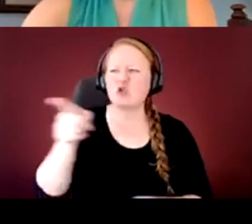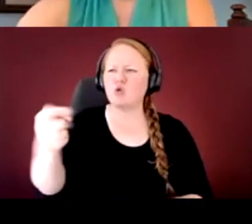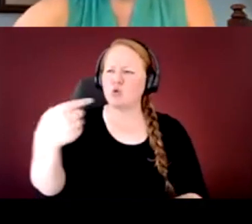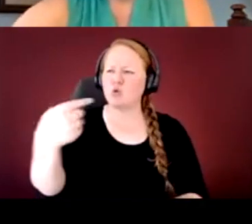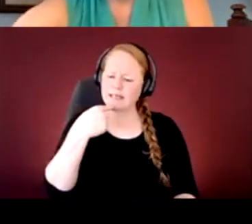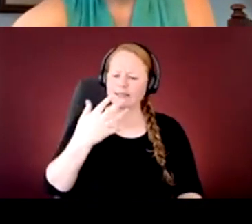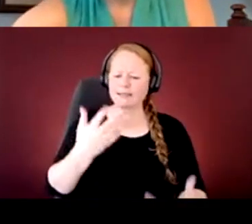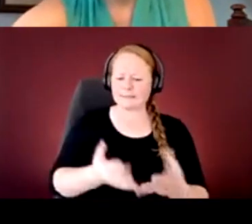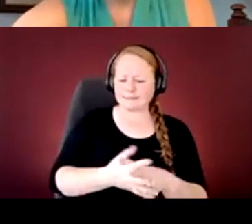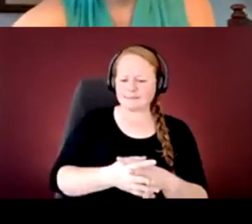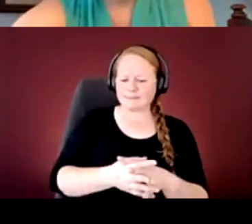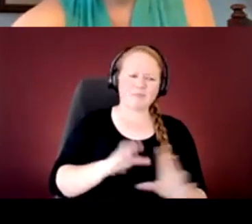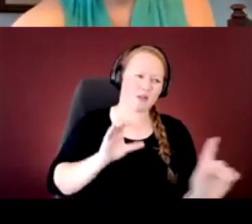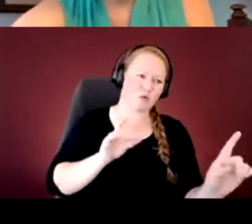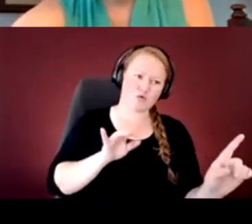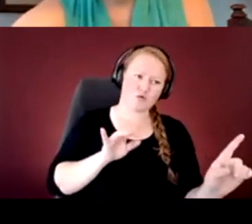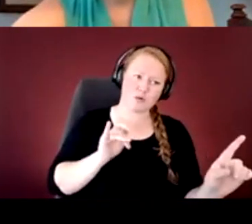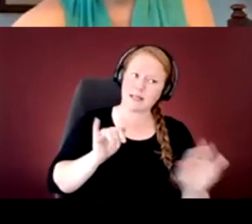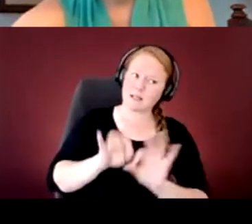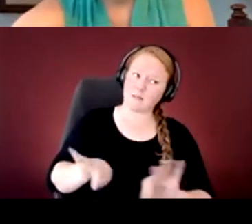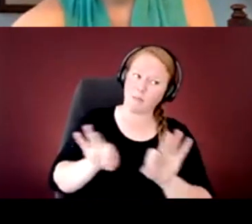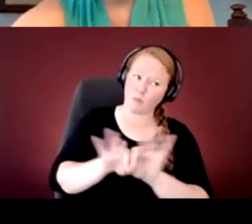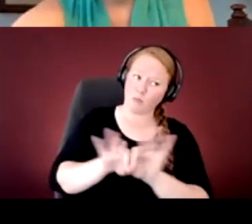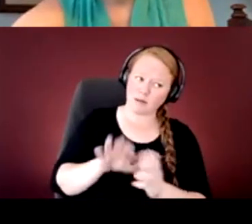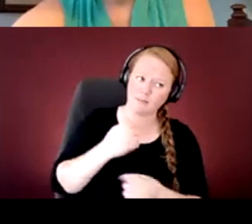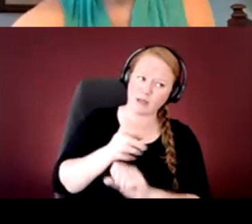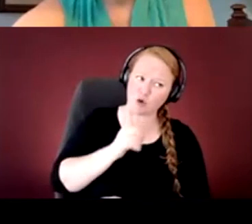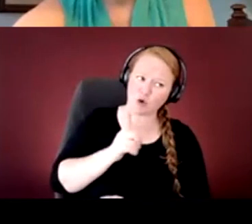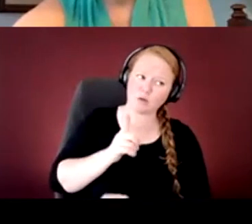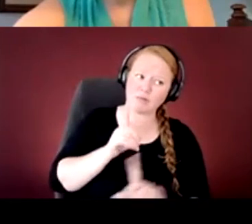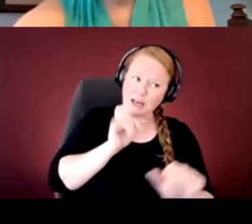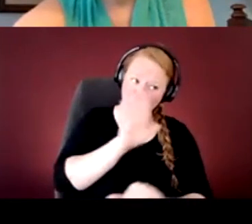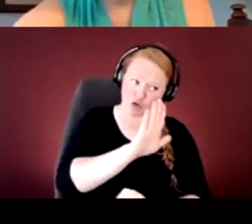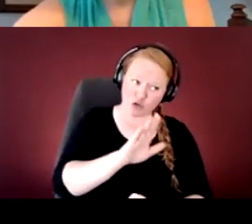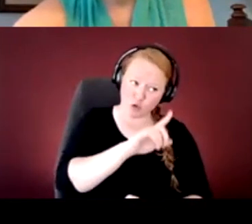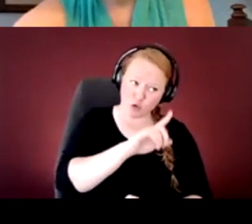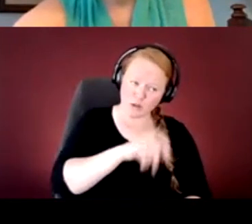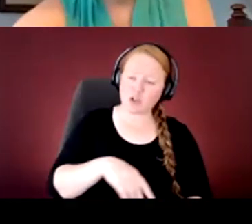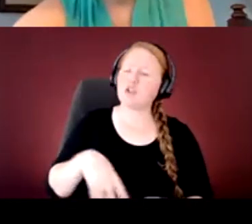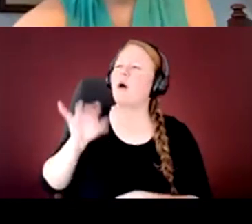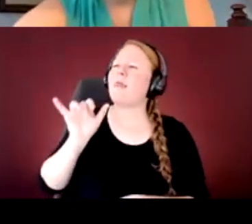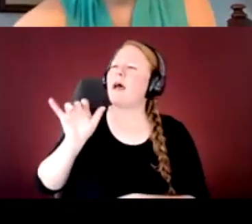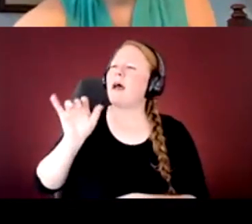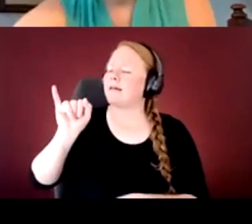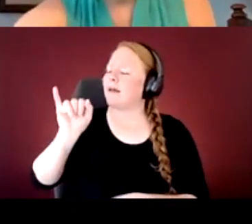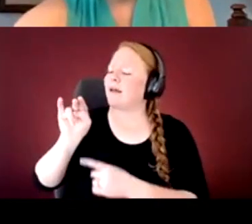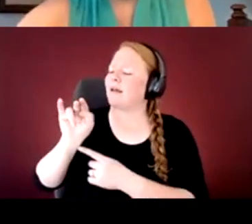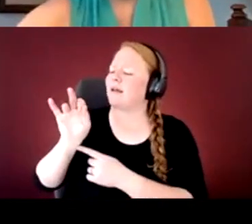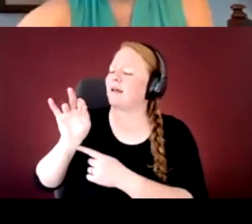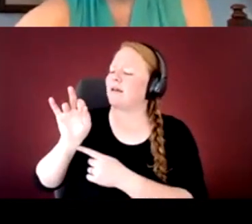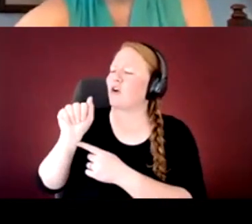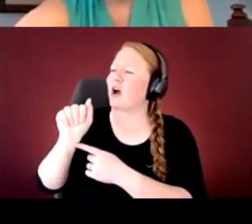and Christine, I think this is important to see if this answers your question. So the infrastructure piece was the plan for this committee